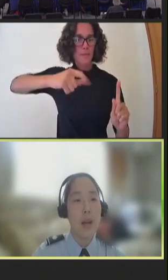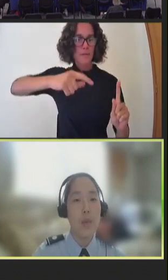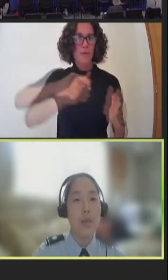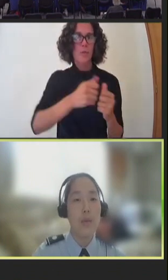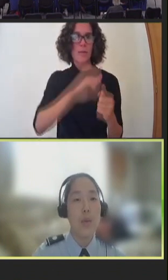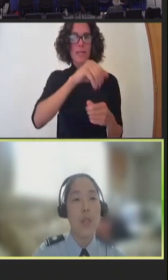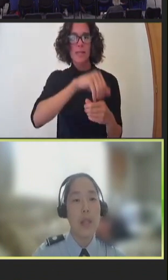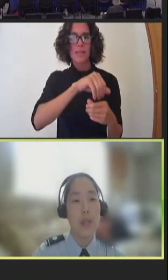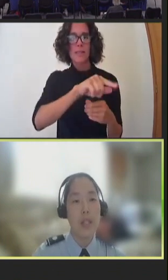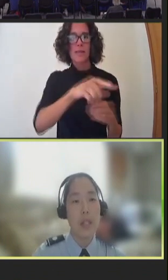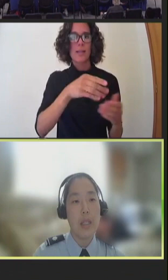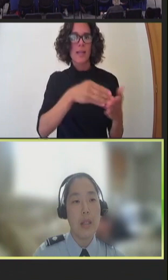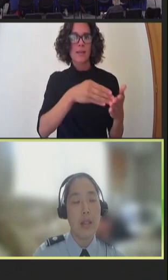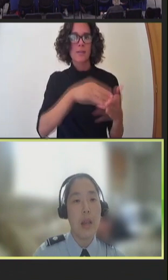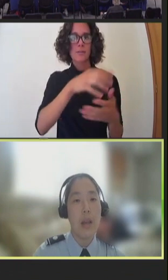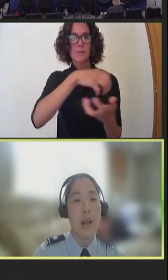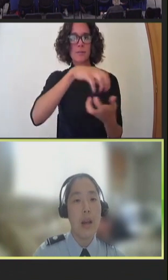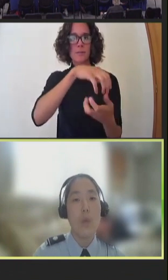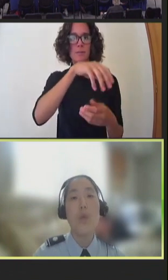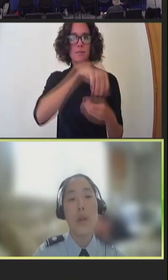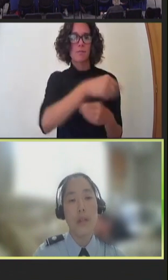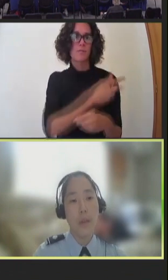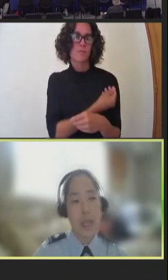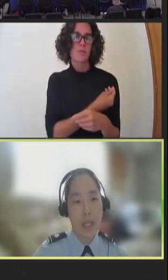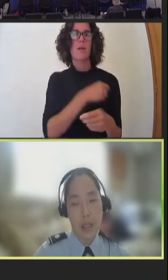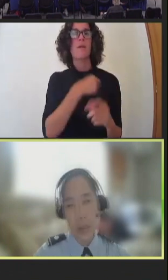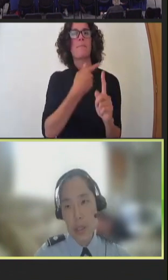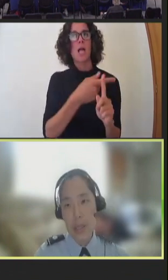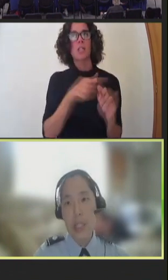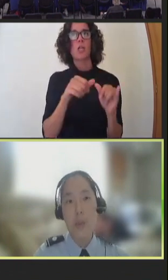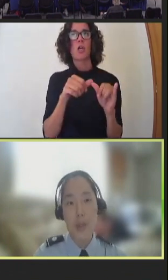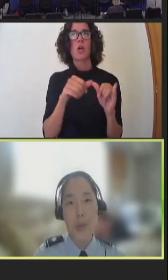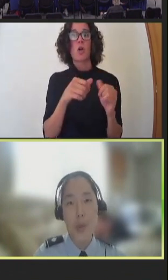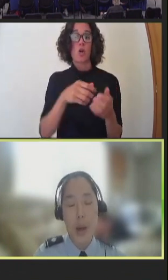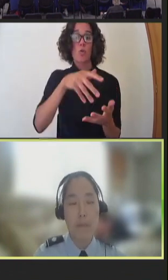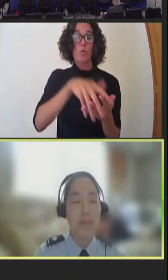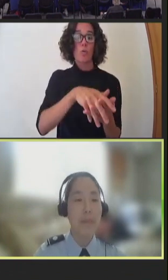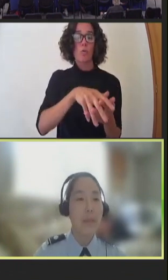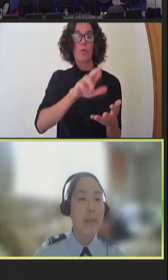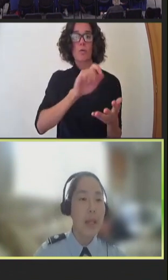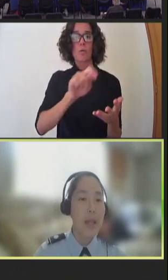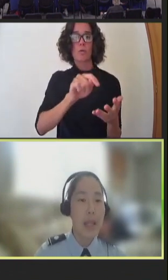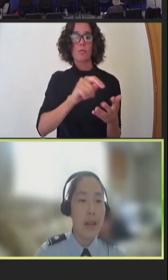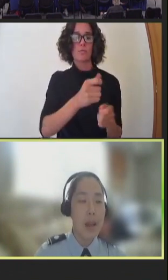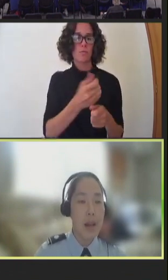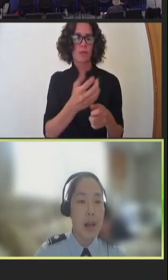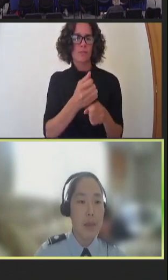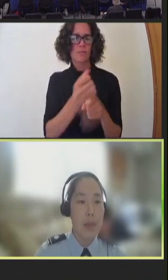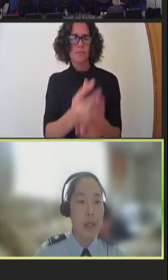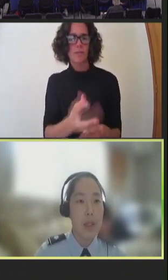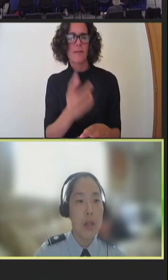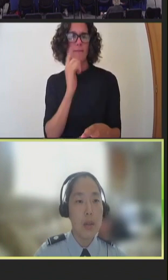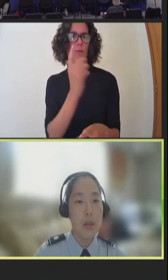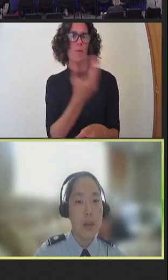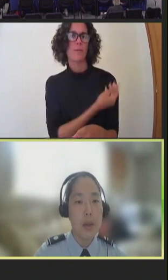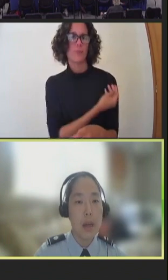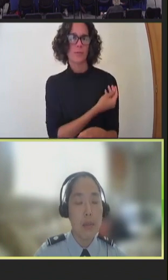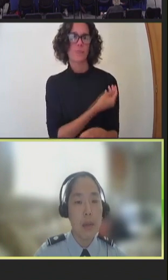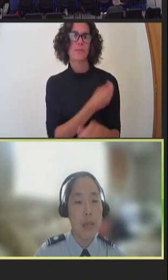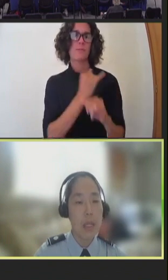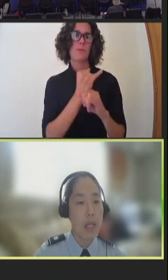and routine immunizations, or route of immunization is going to be explored as well. And then